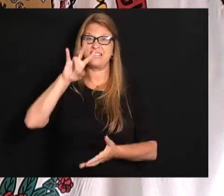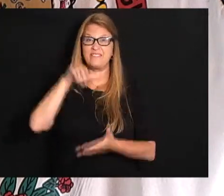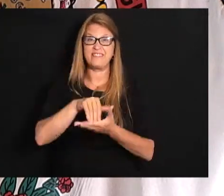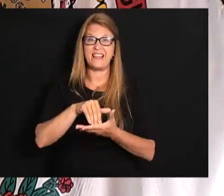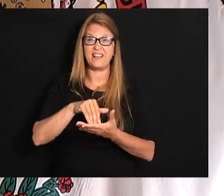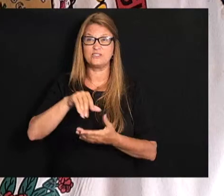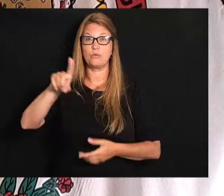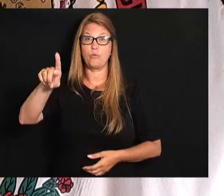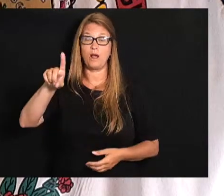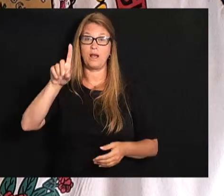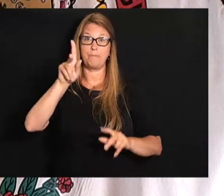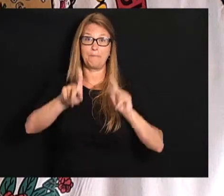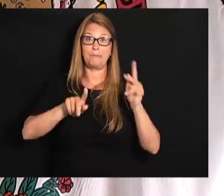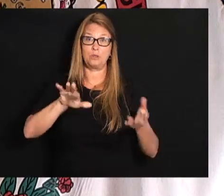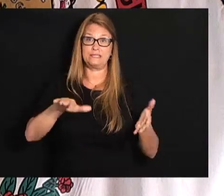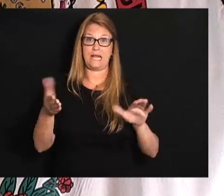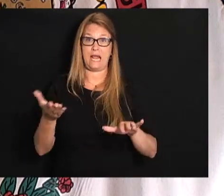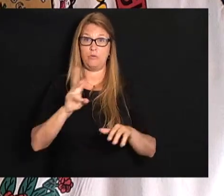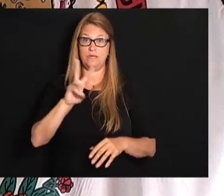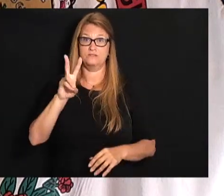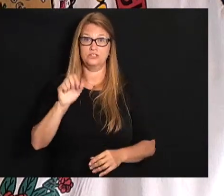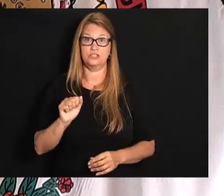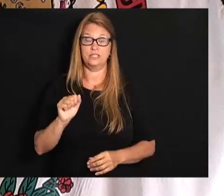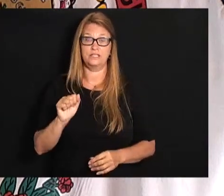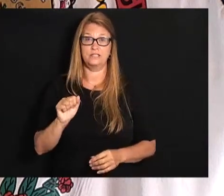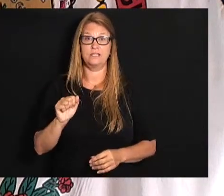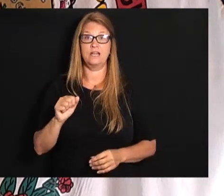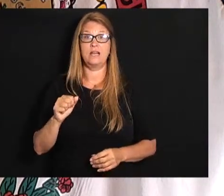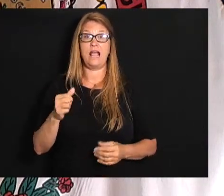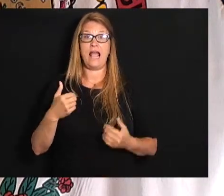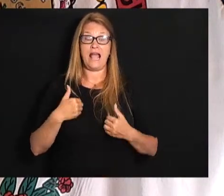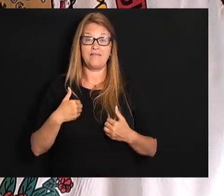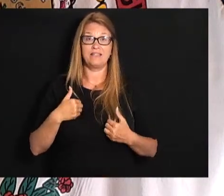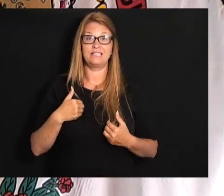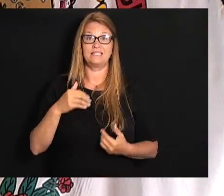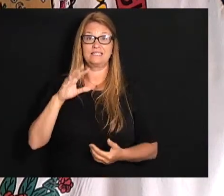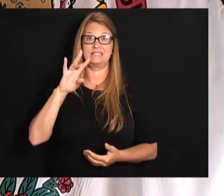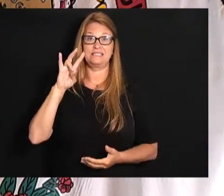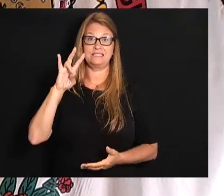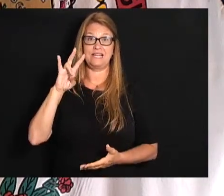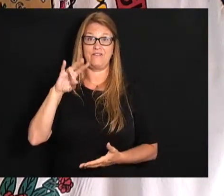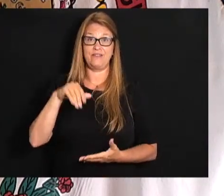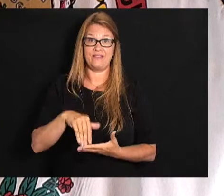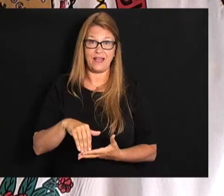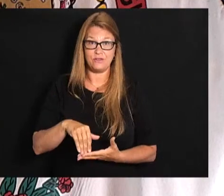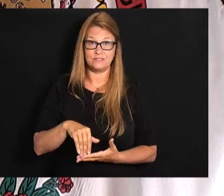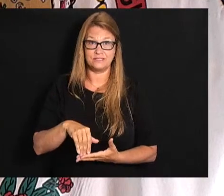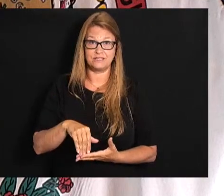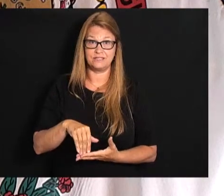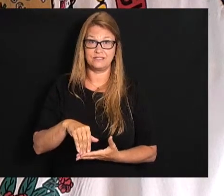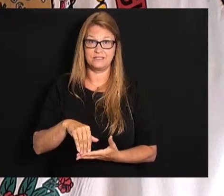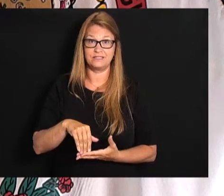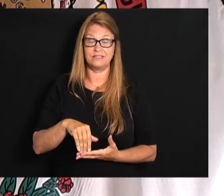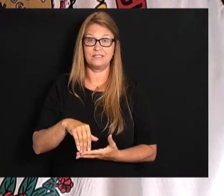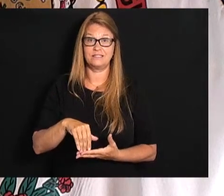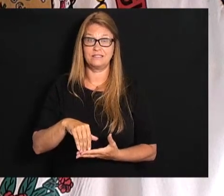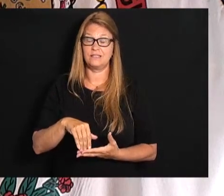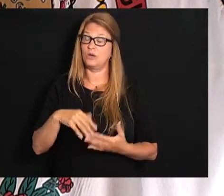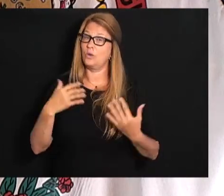7,001 West Virginians. Crossing a 7,000, the 7,000th threshold